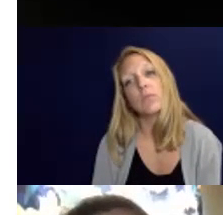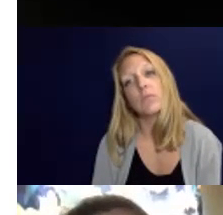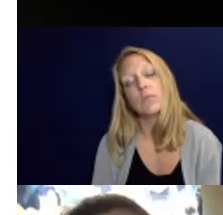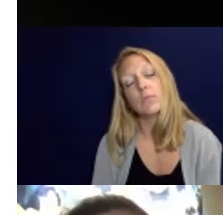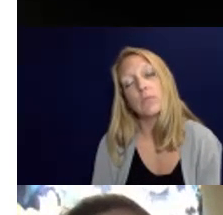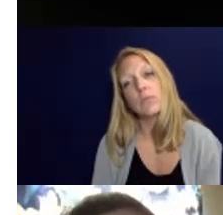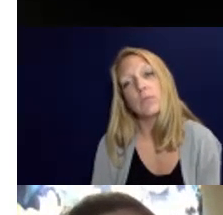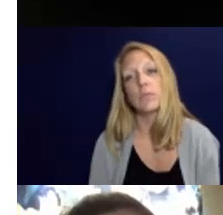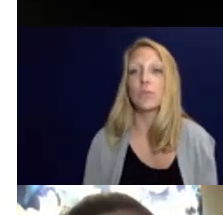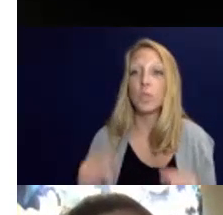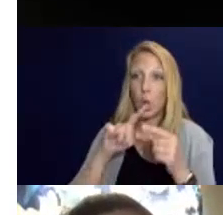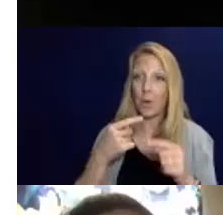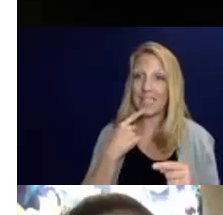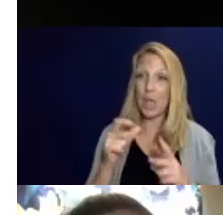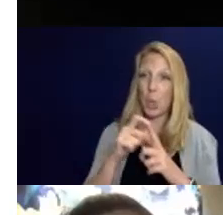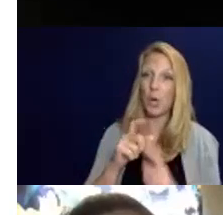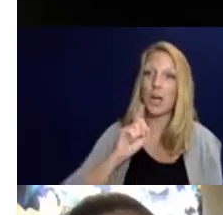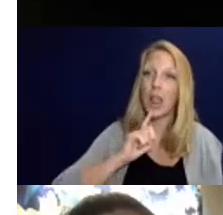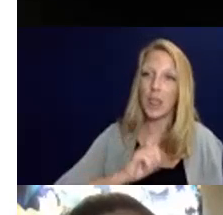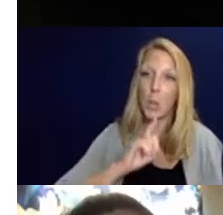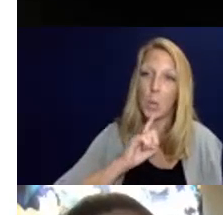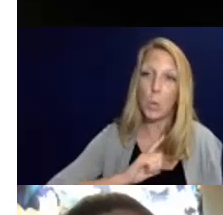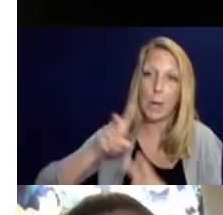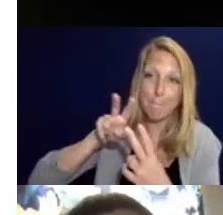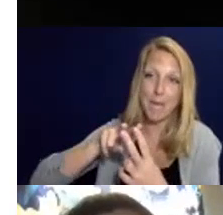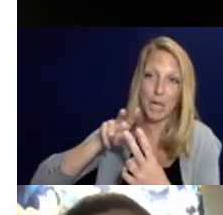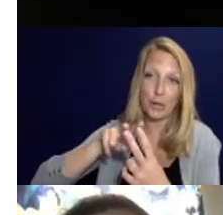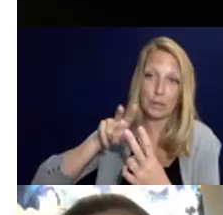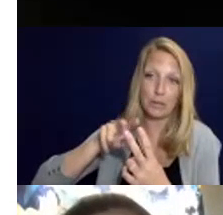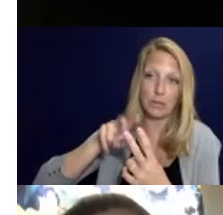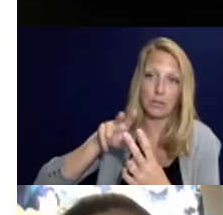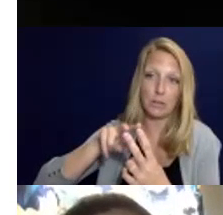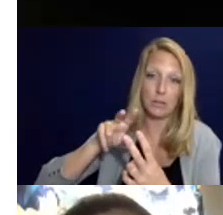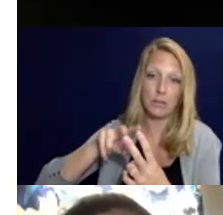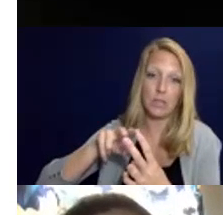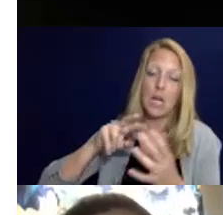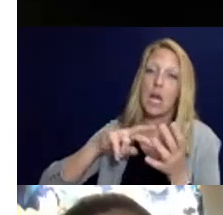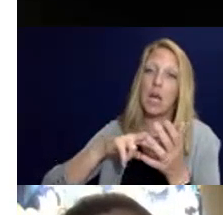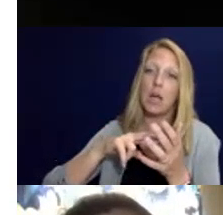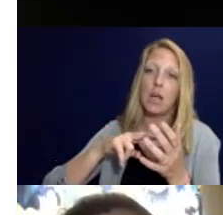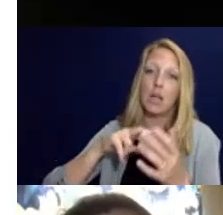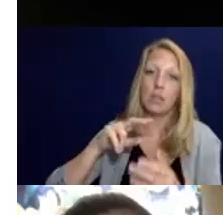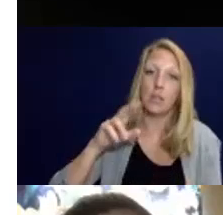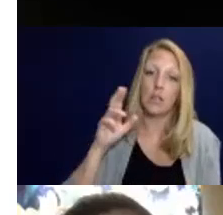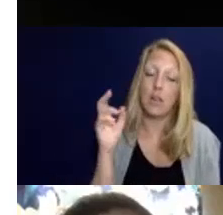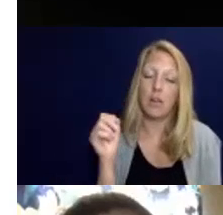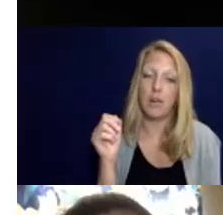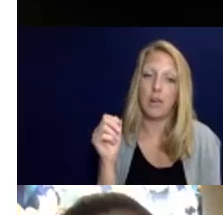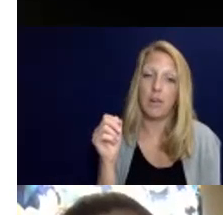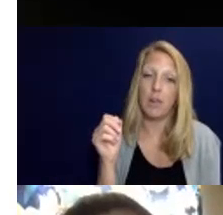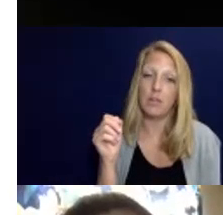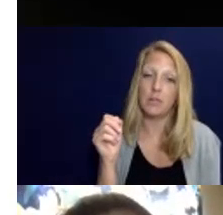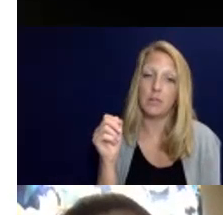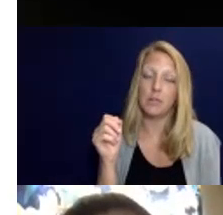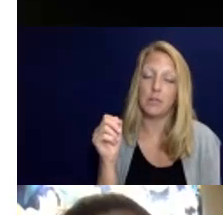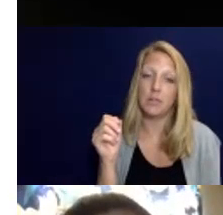I say the lone pair denoted by the two dots, okay, they're no different than what is denoted